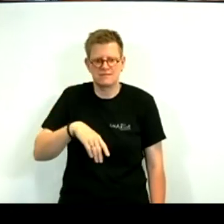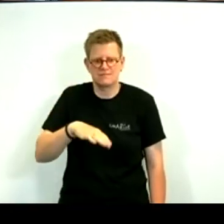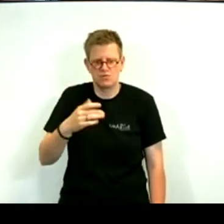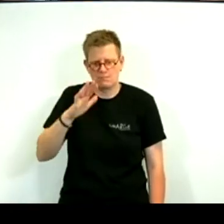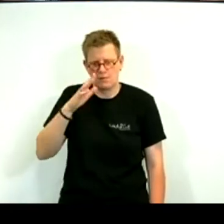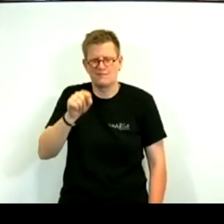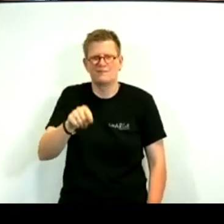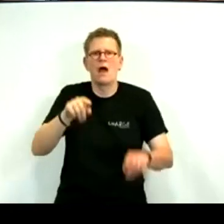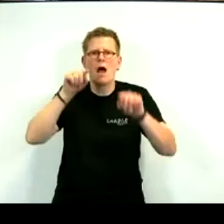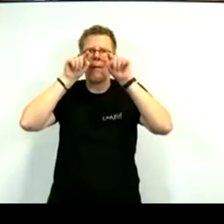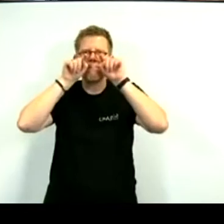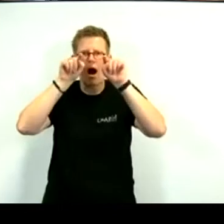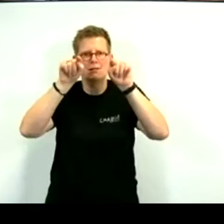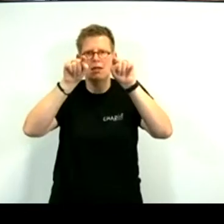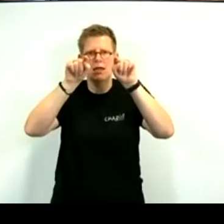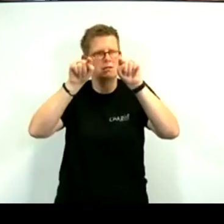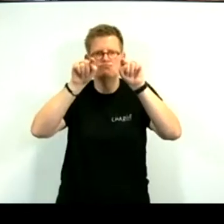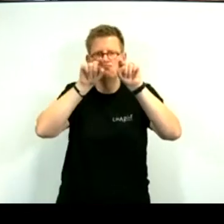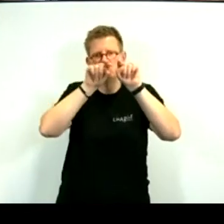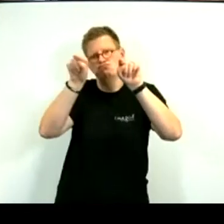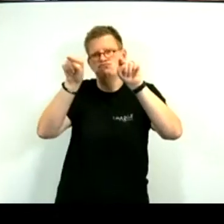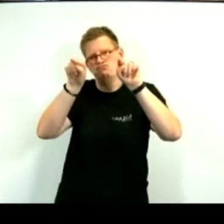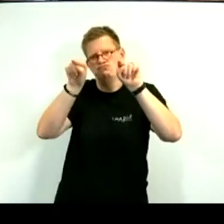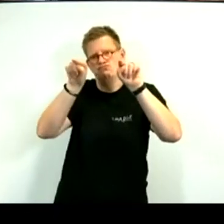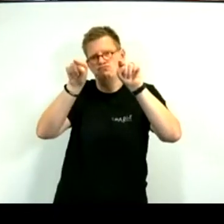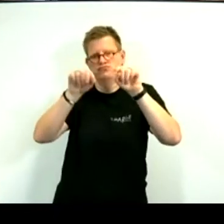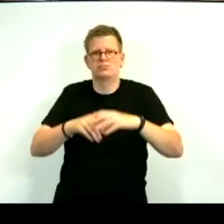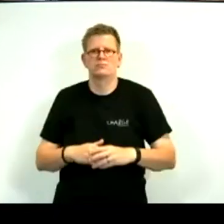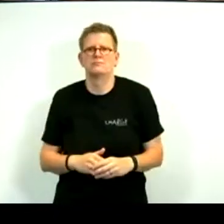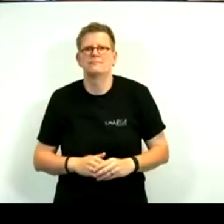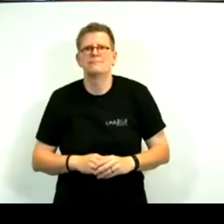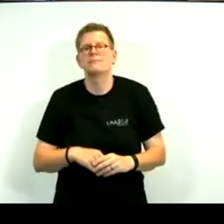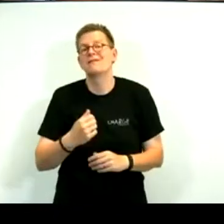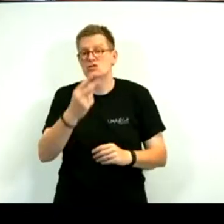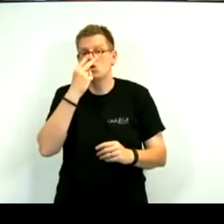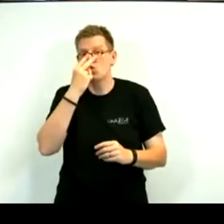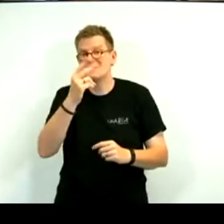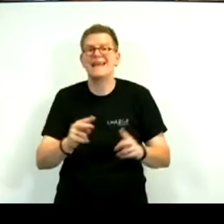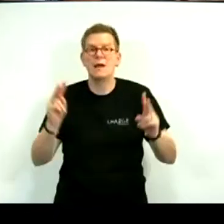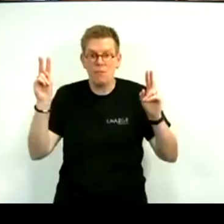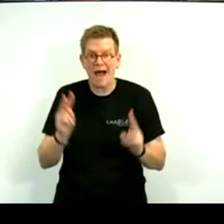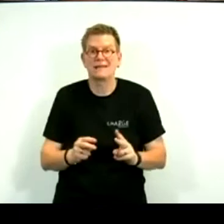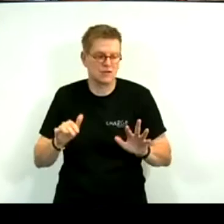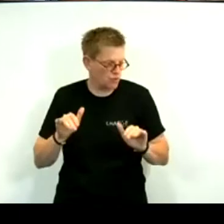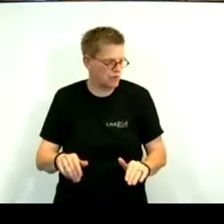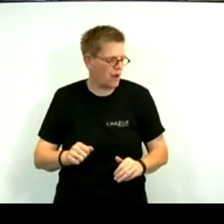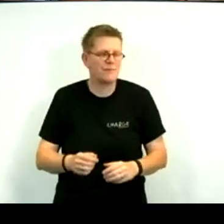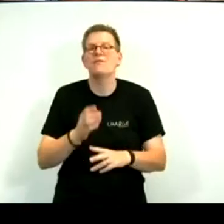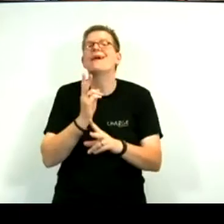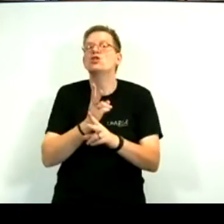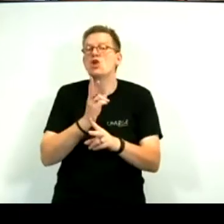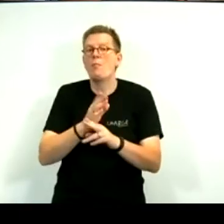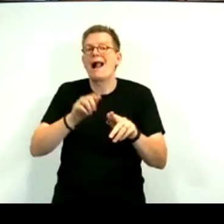all those kinds of visual issues that are found in the general population can also be found in children with